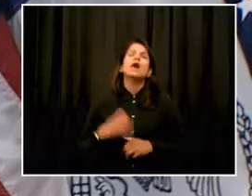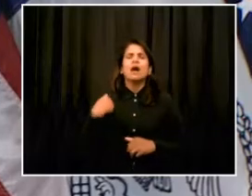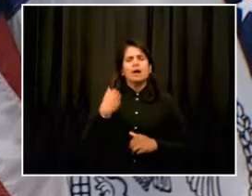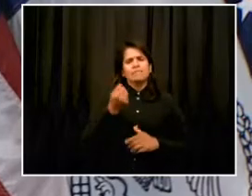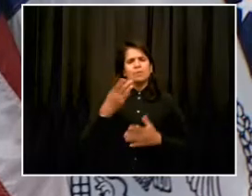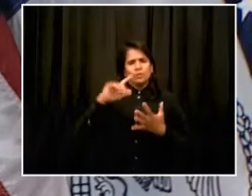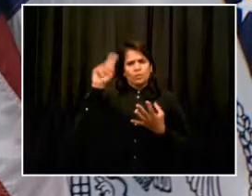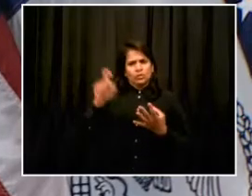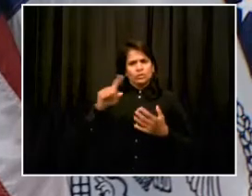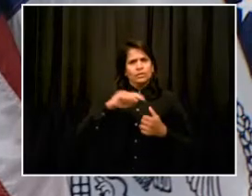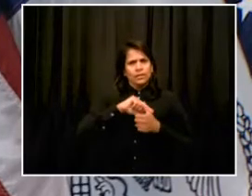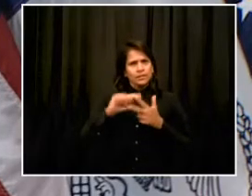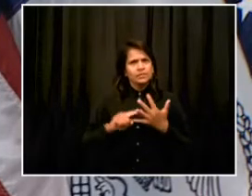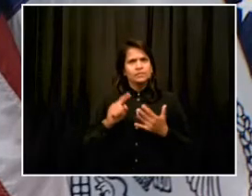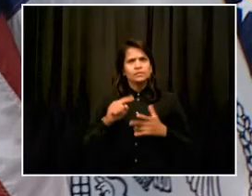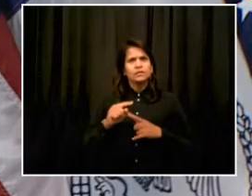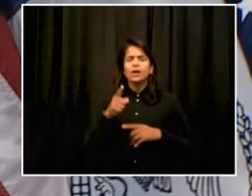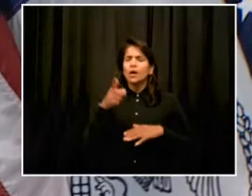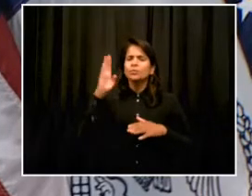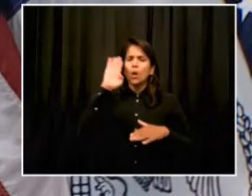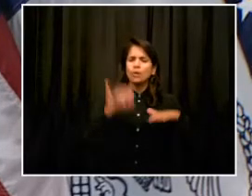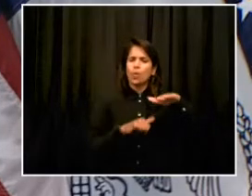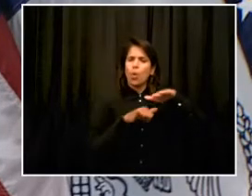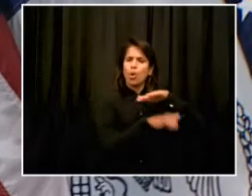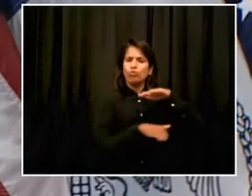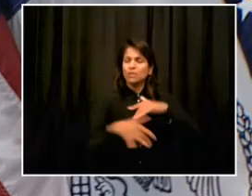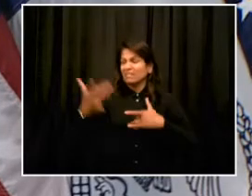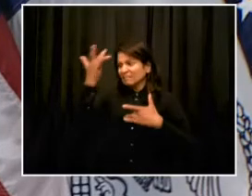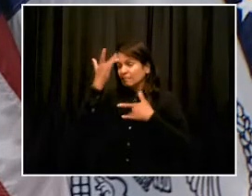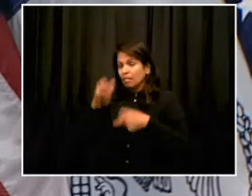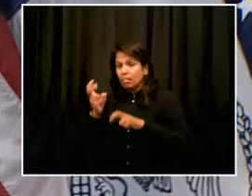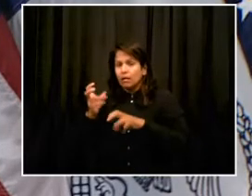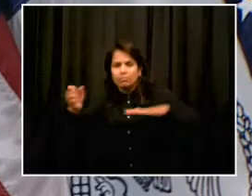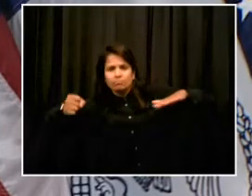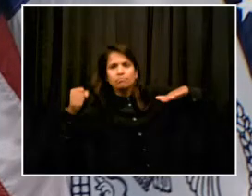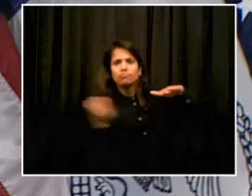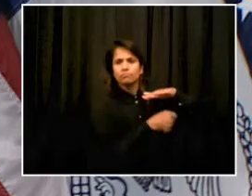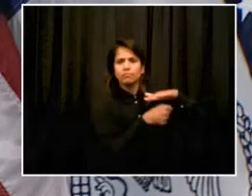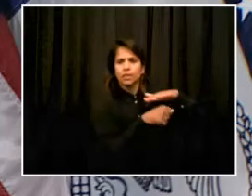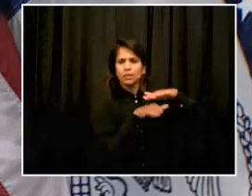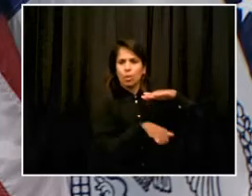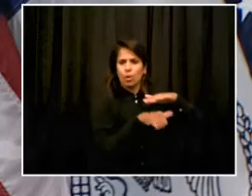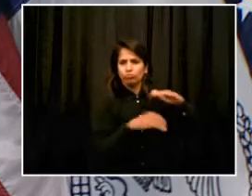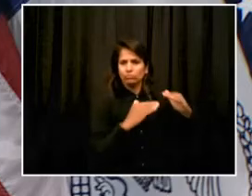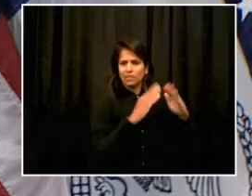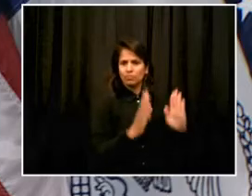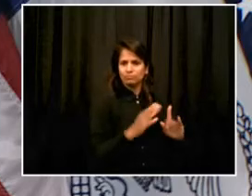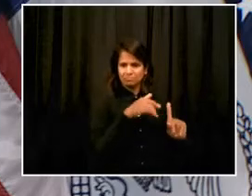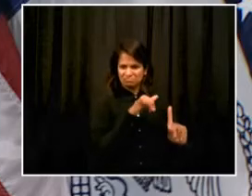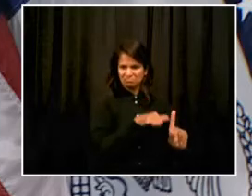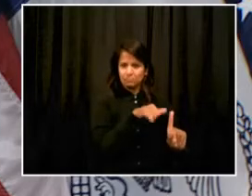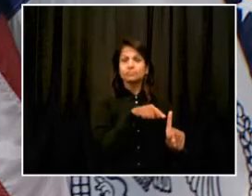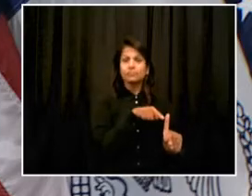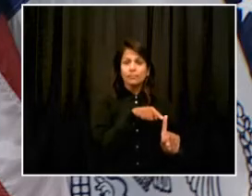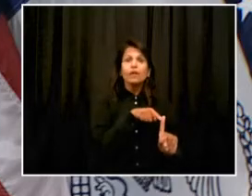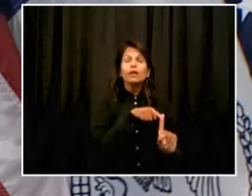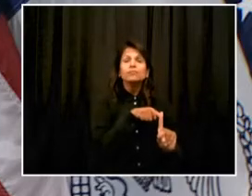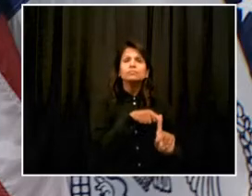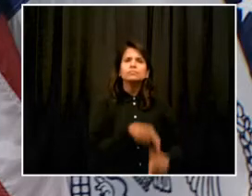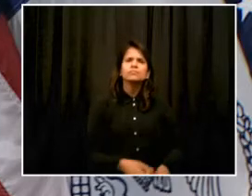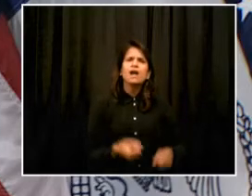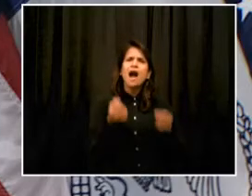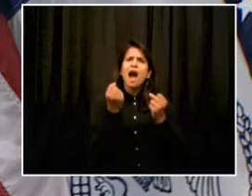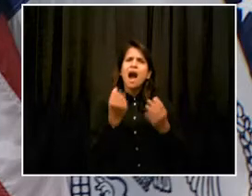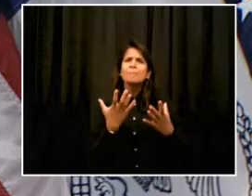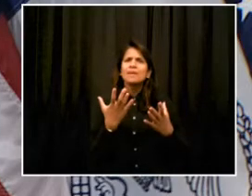How many people are going to be deployed around the city to do that? I'd like you to fill out the details of this quarantine